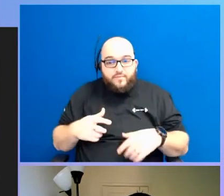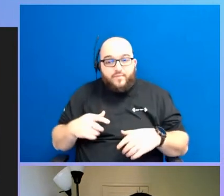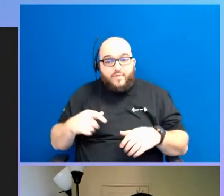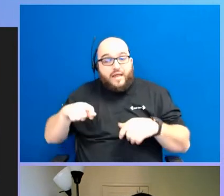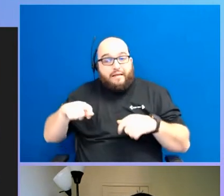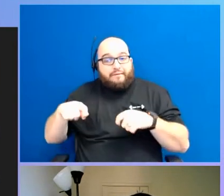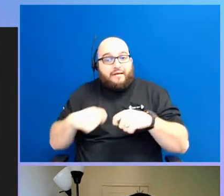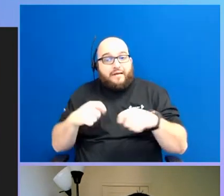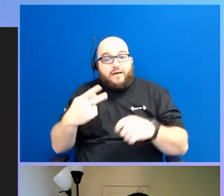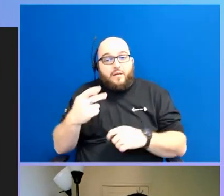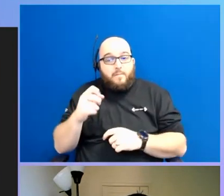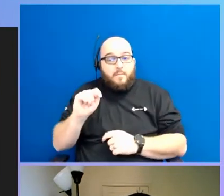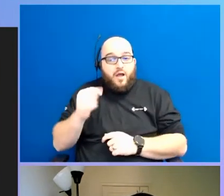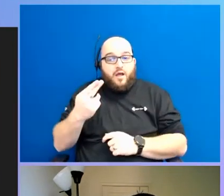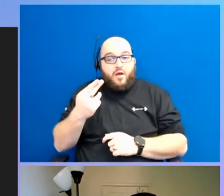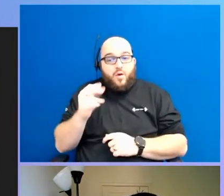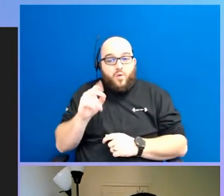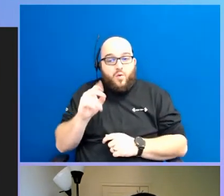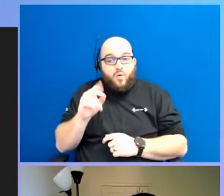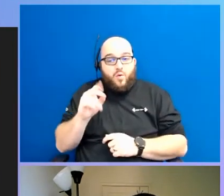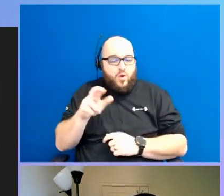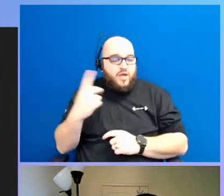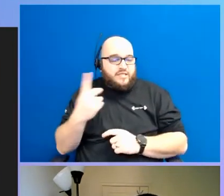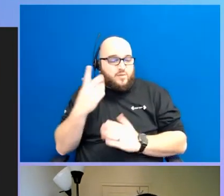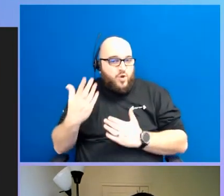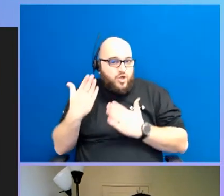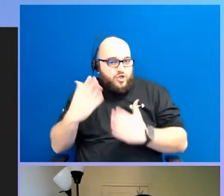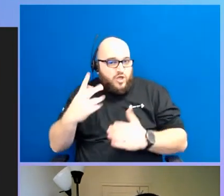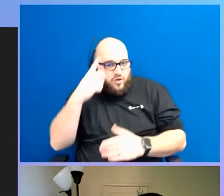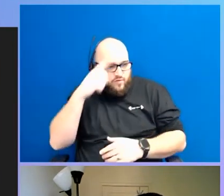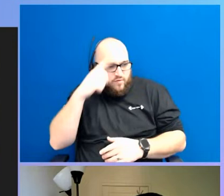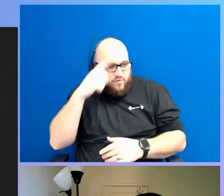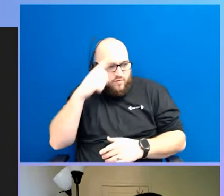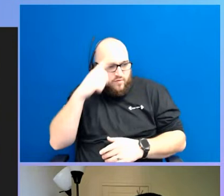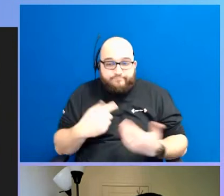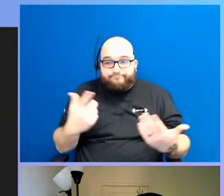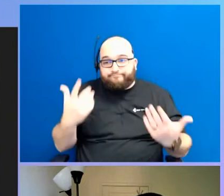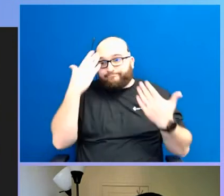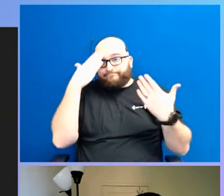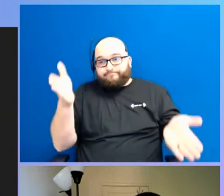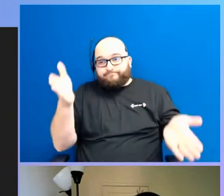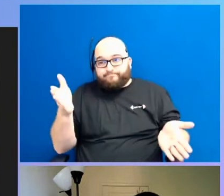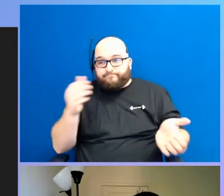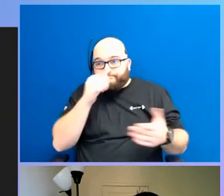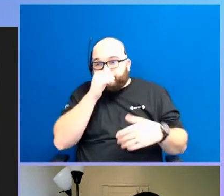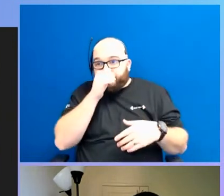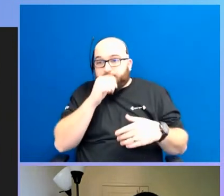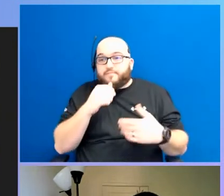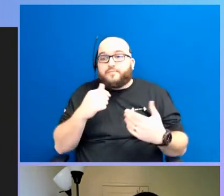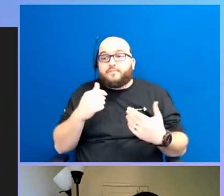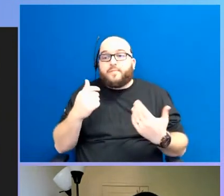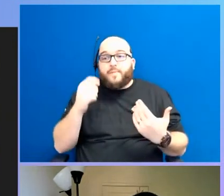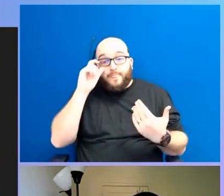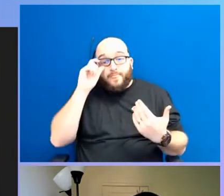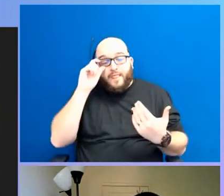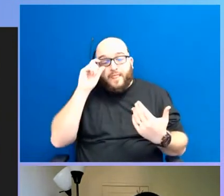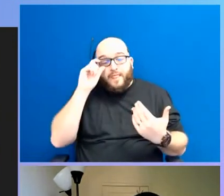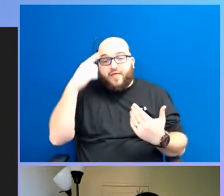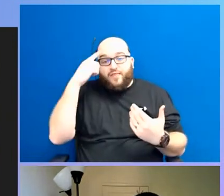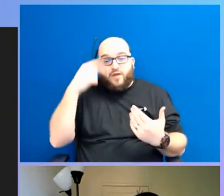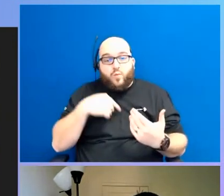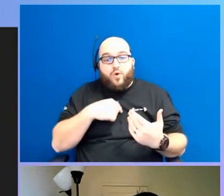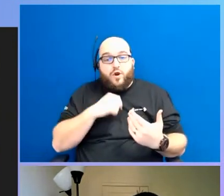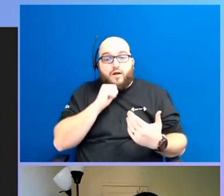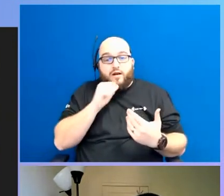as another friend suggested? Who knows? And I think when we are not